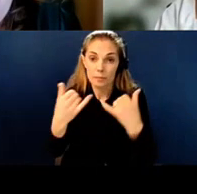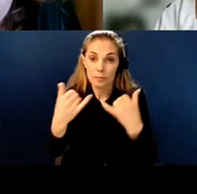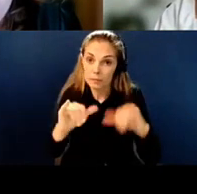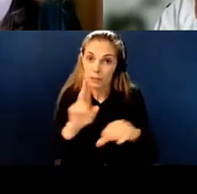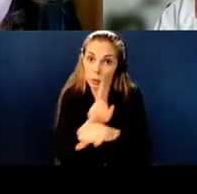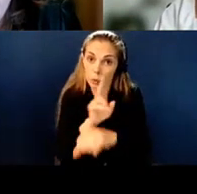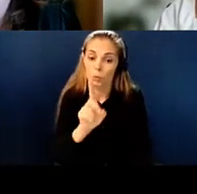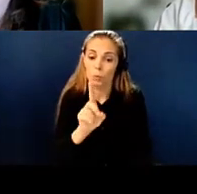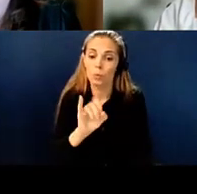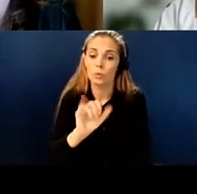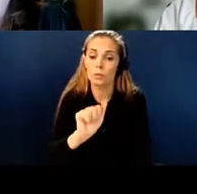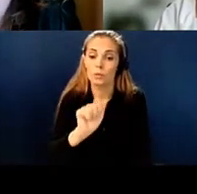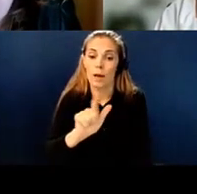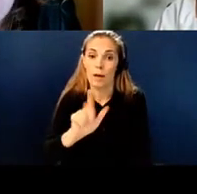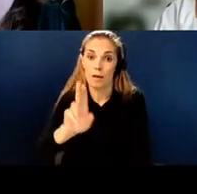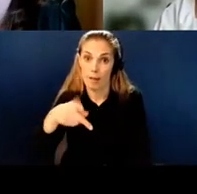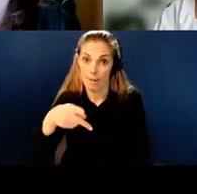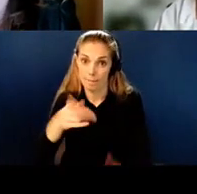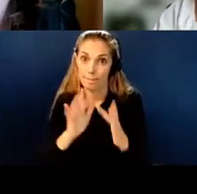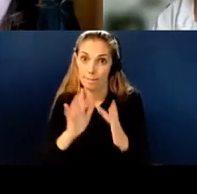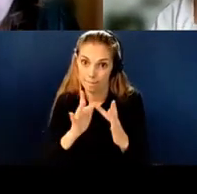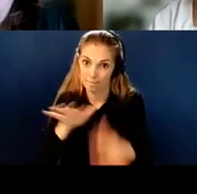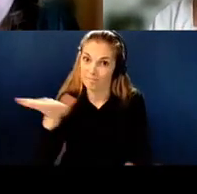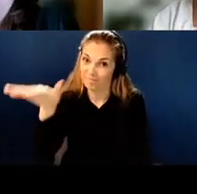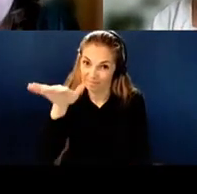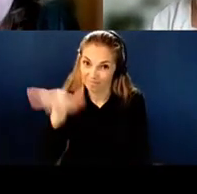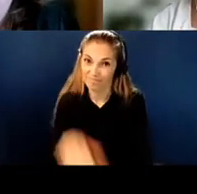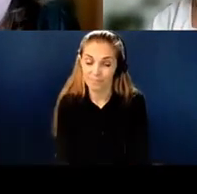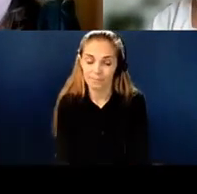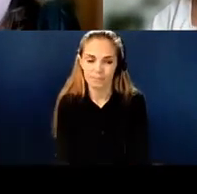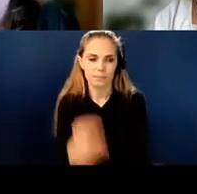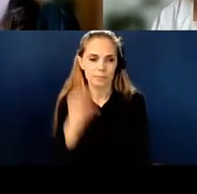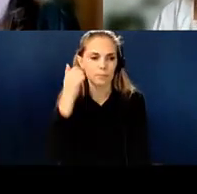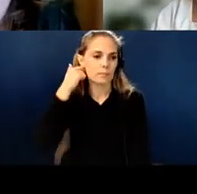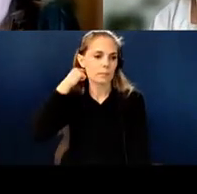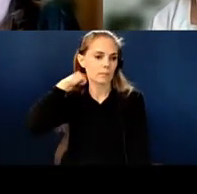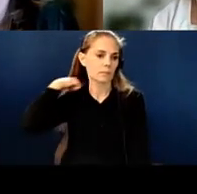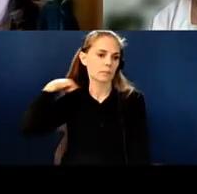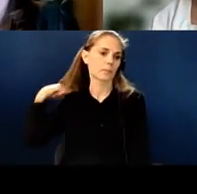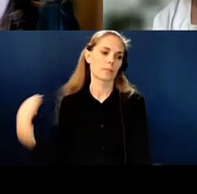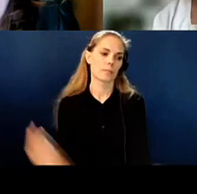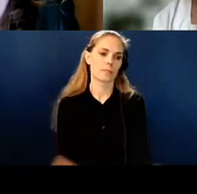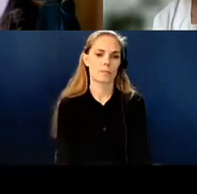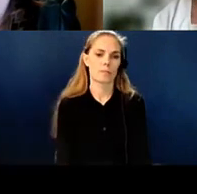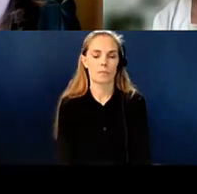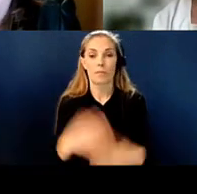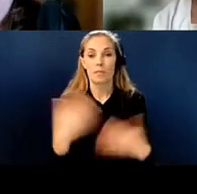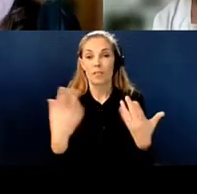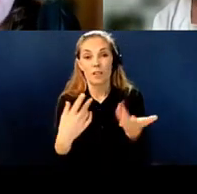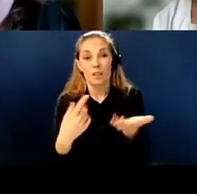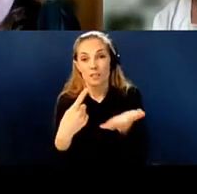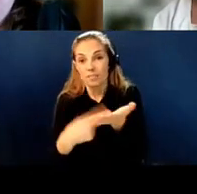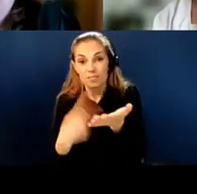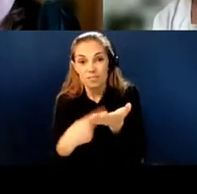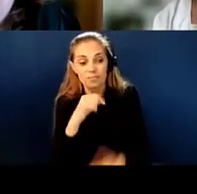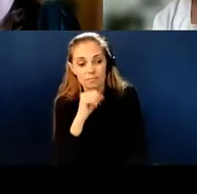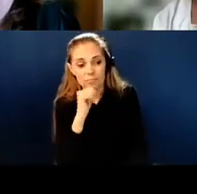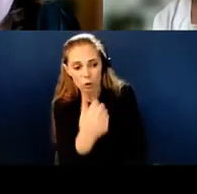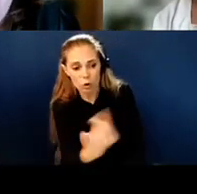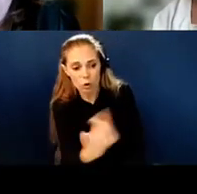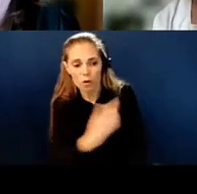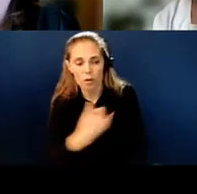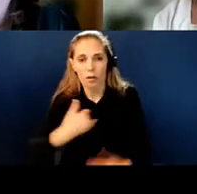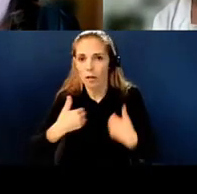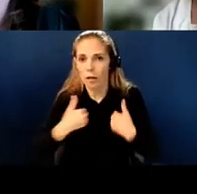As well, there are times when you just need to send a text because not everyone has a phone plan. It's my understanding that texting